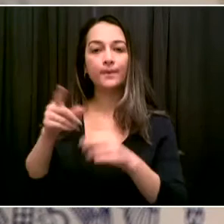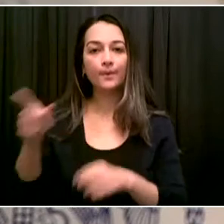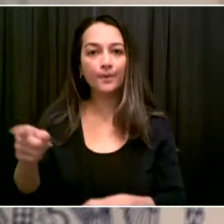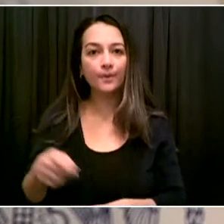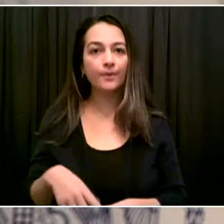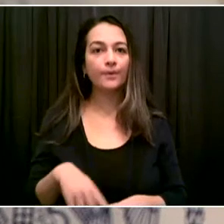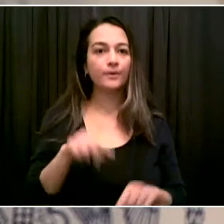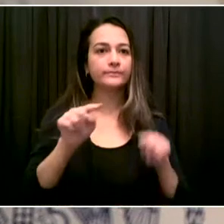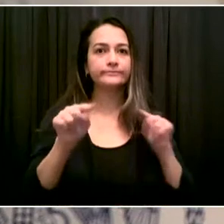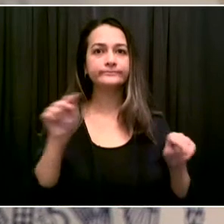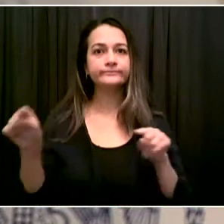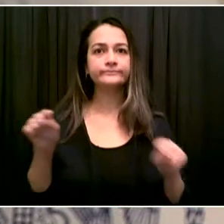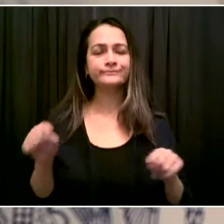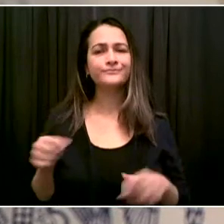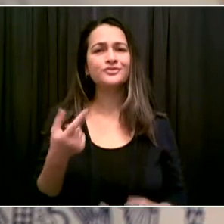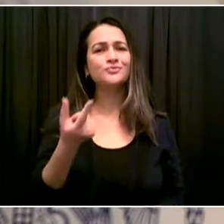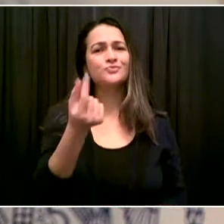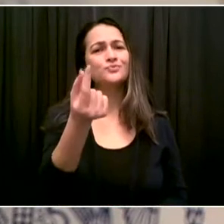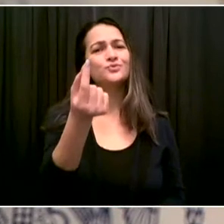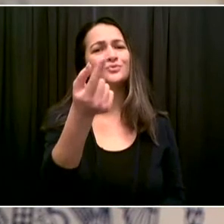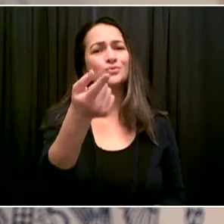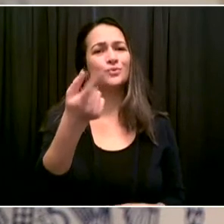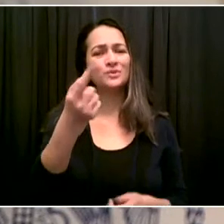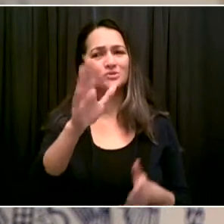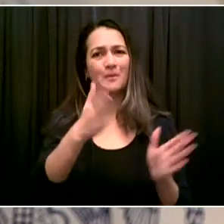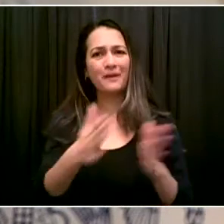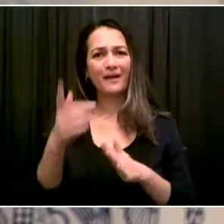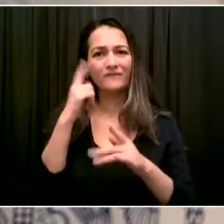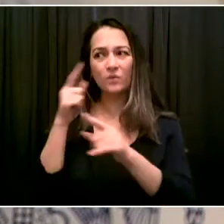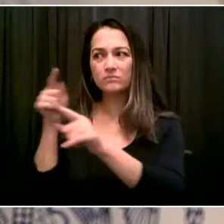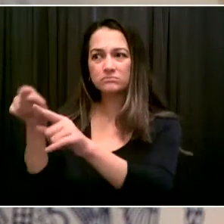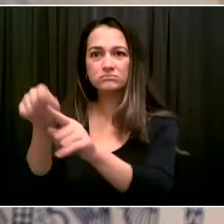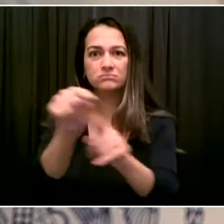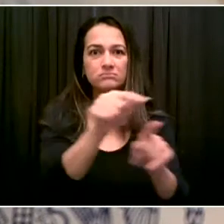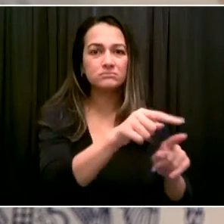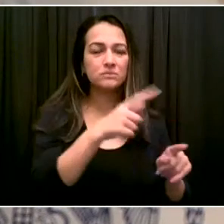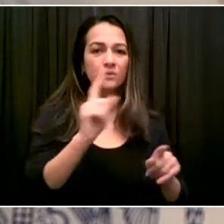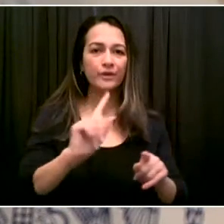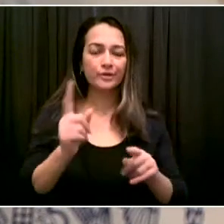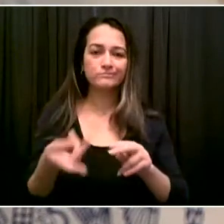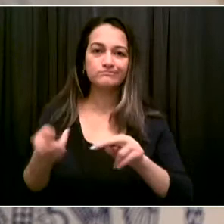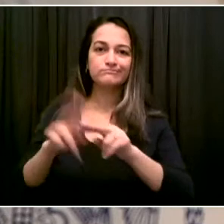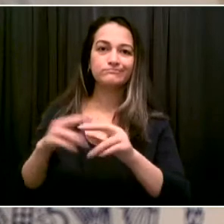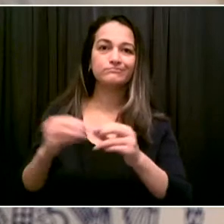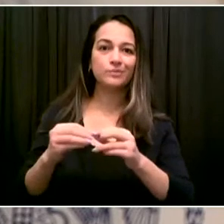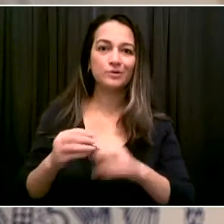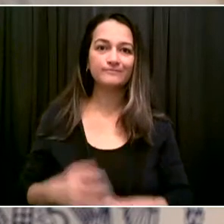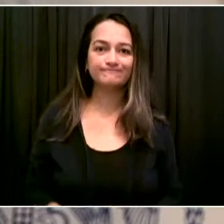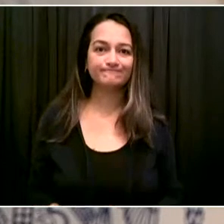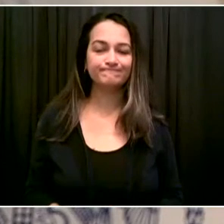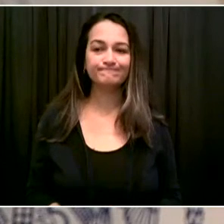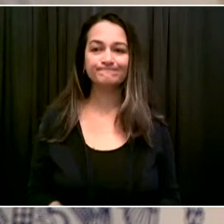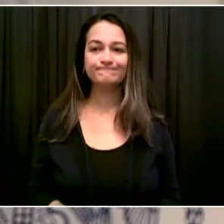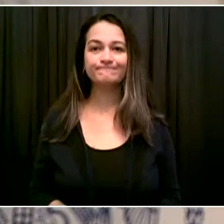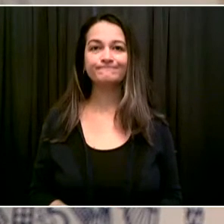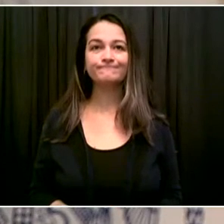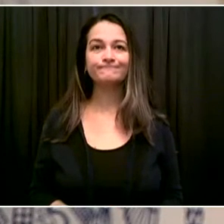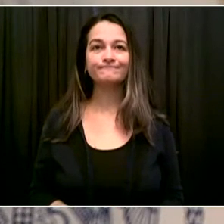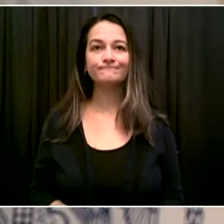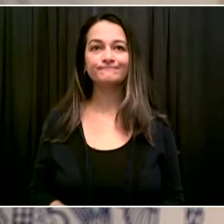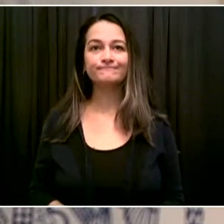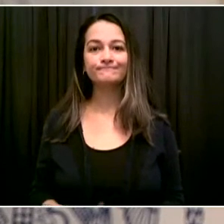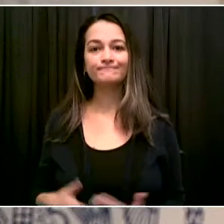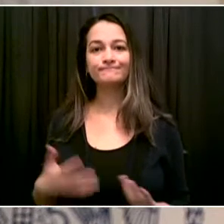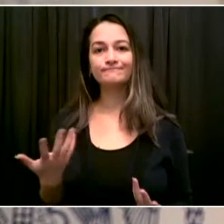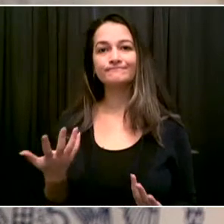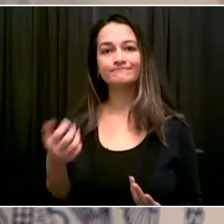reach everyone. We got to get more and more people vaccinated all the time. And I want to say this, we believe everything